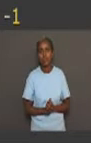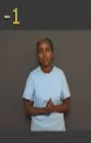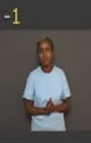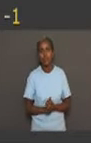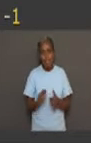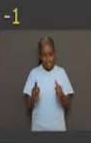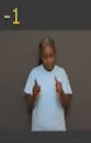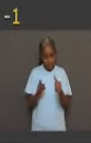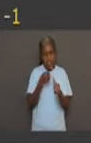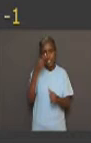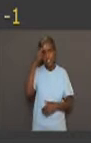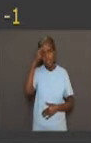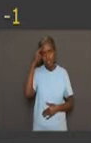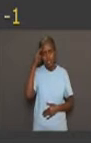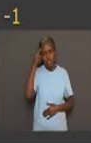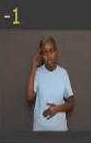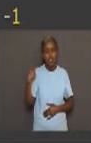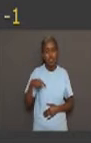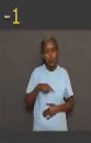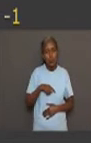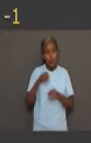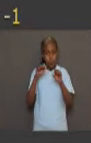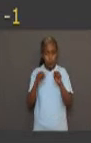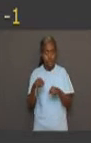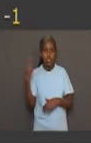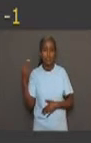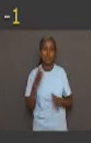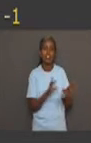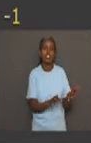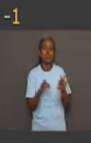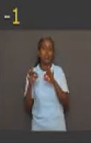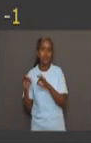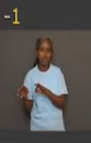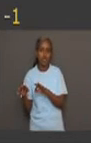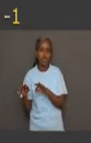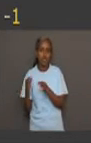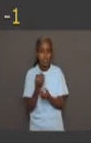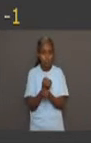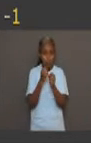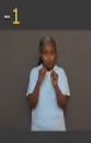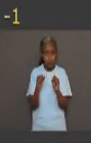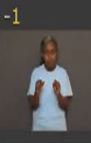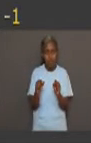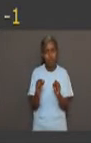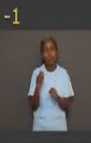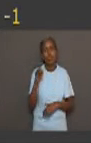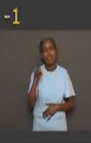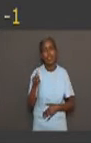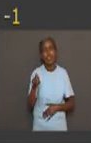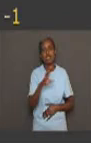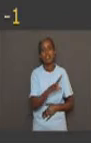In the first case, we can use substitution to solve for